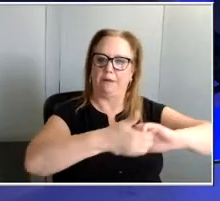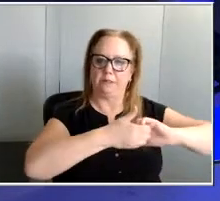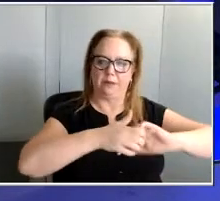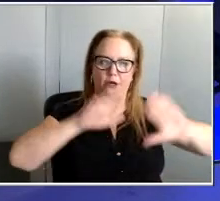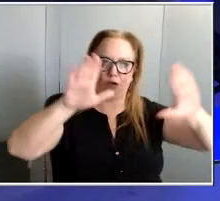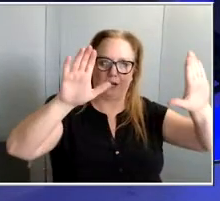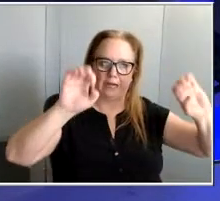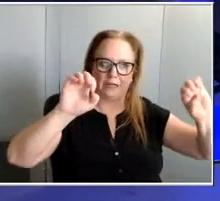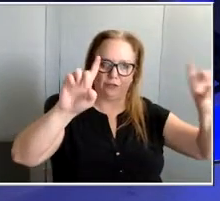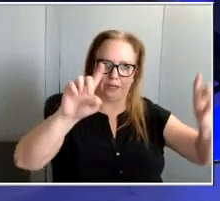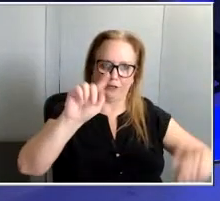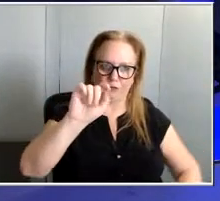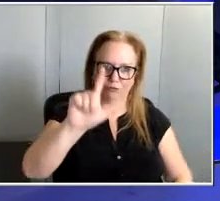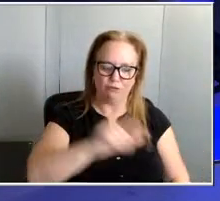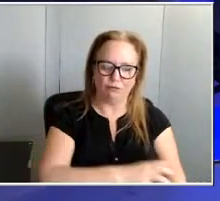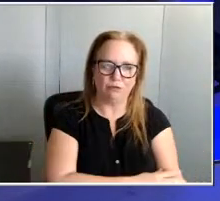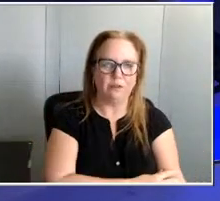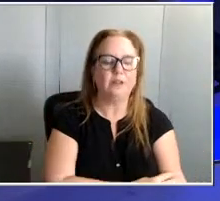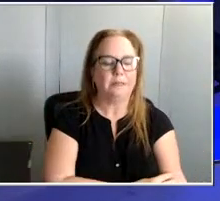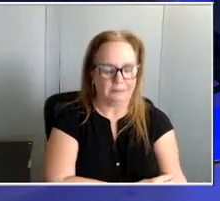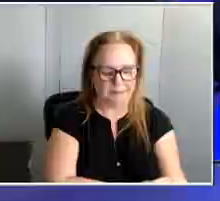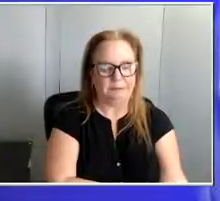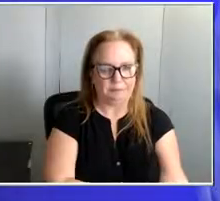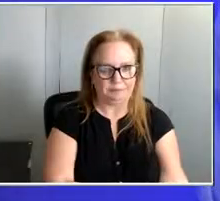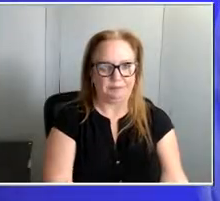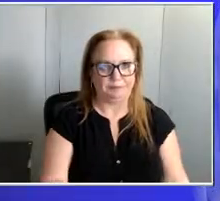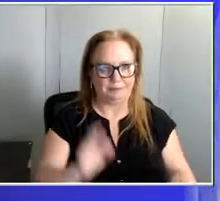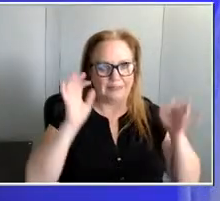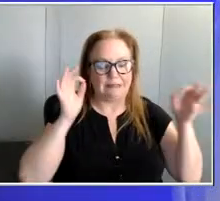as well. Oh, absolutely. And